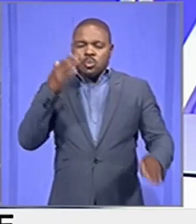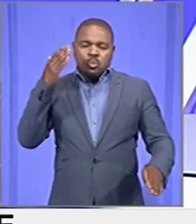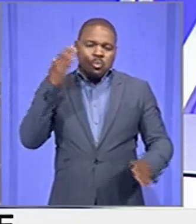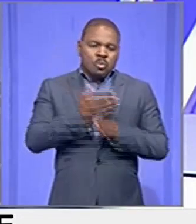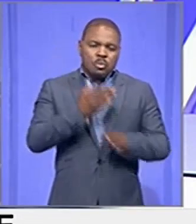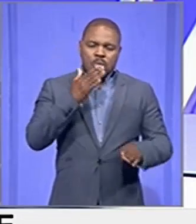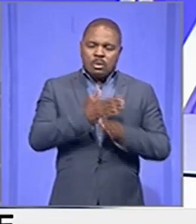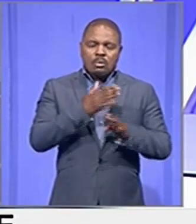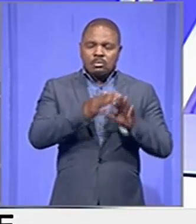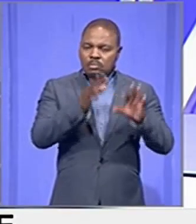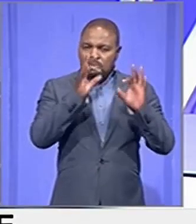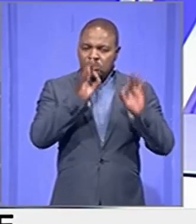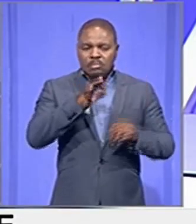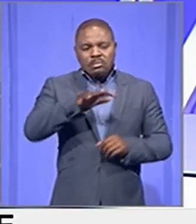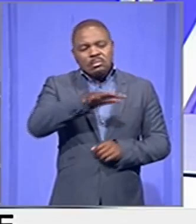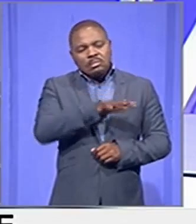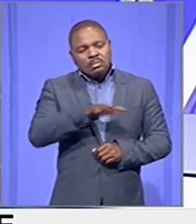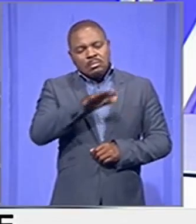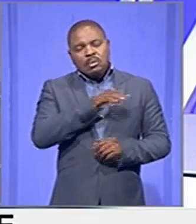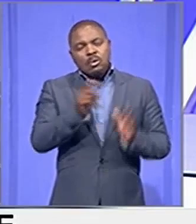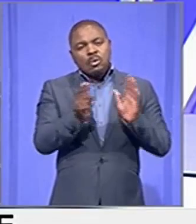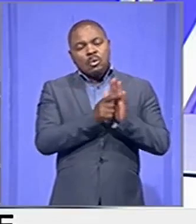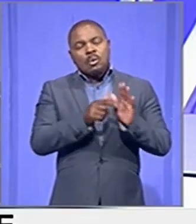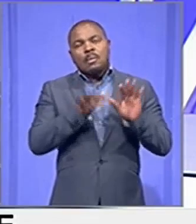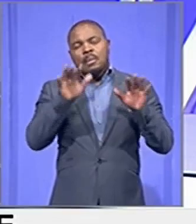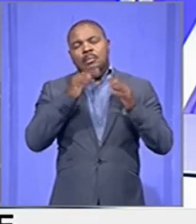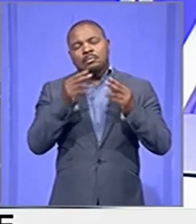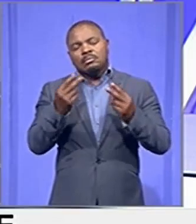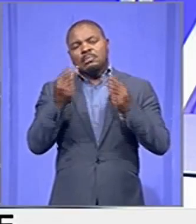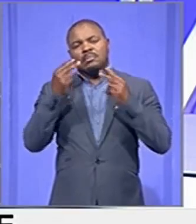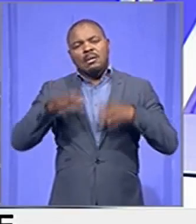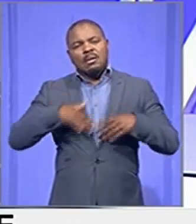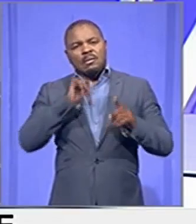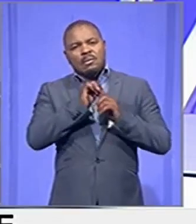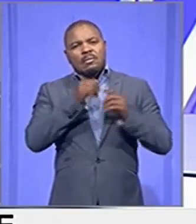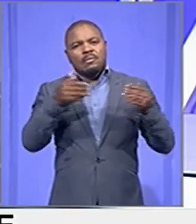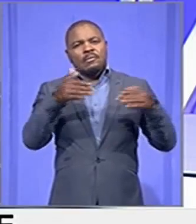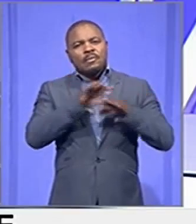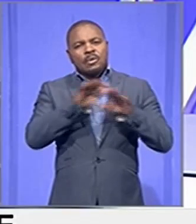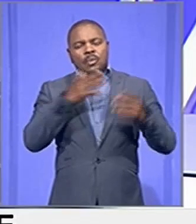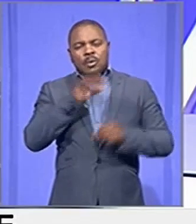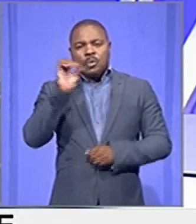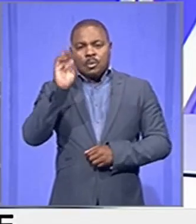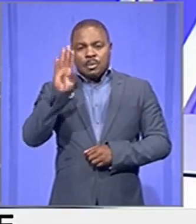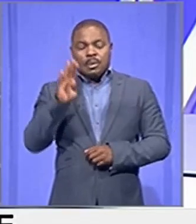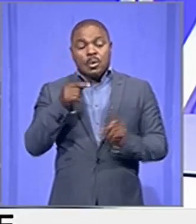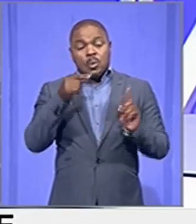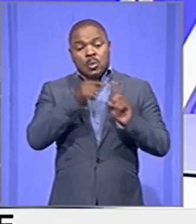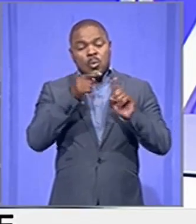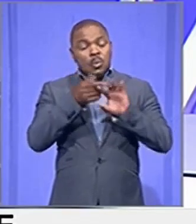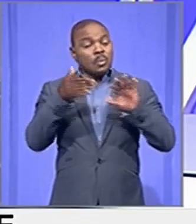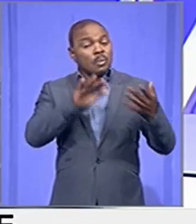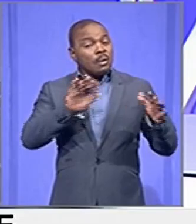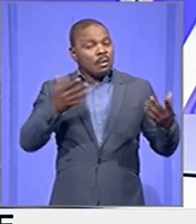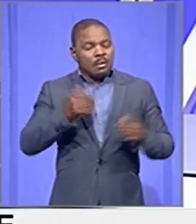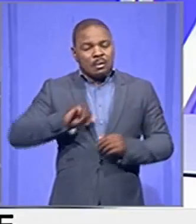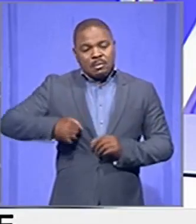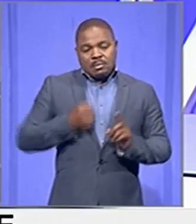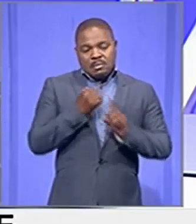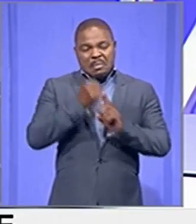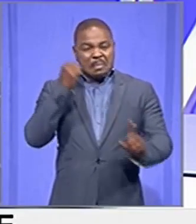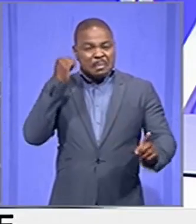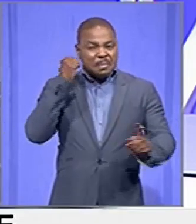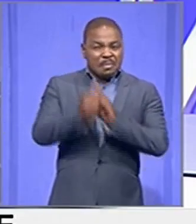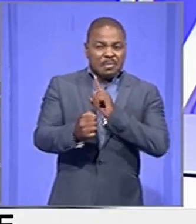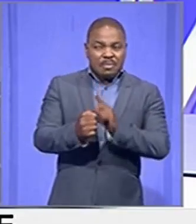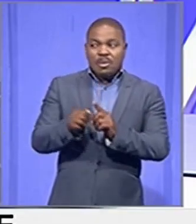lekaleng la molao. Sena se hlaheletse tshebeletsong ya hae ya bofifi e neng e tshwaretswe Bloemfontein. Ho hlaloswa Thamae a bolailwe ke molekane wa hae ya ntseng a